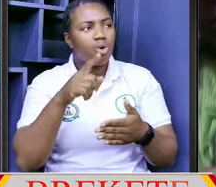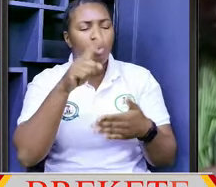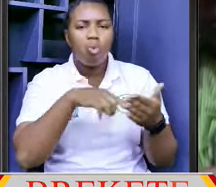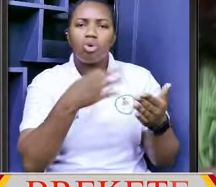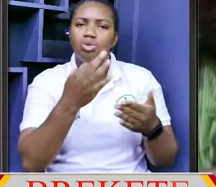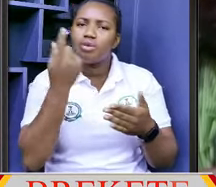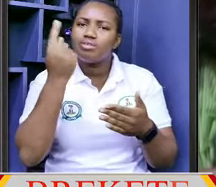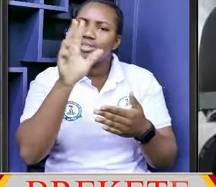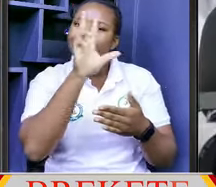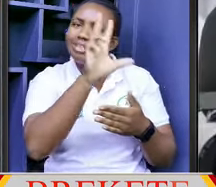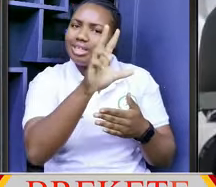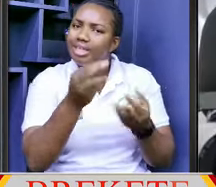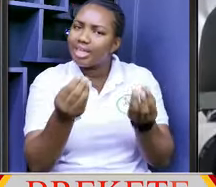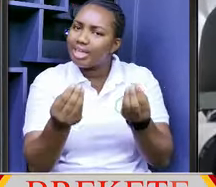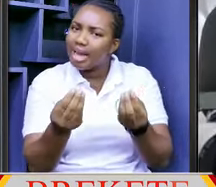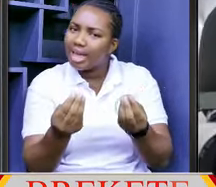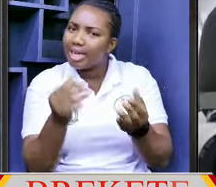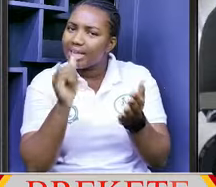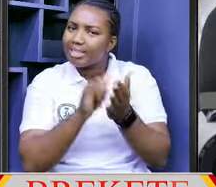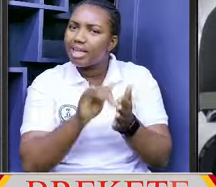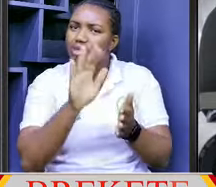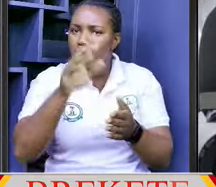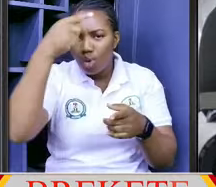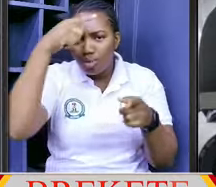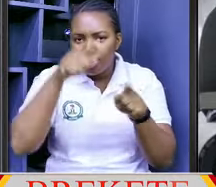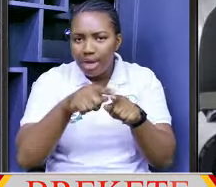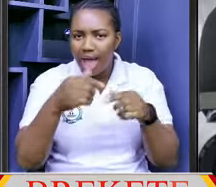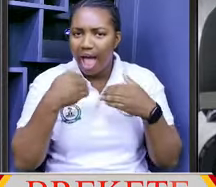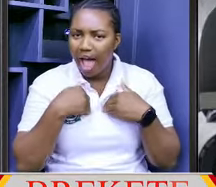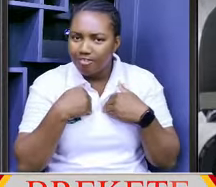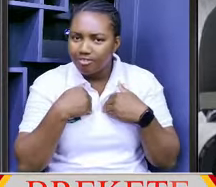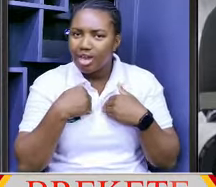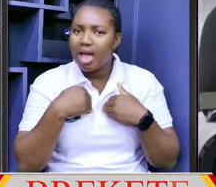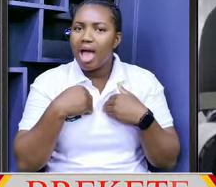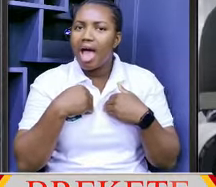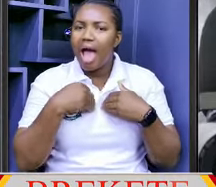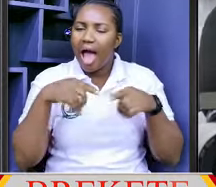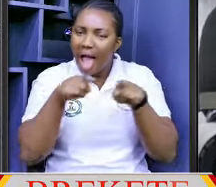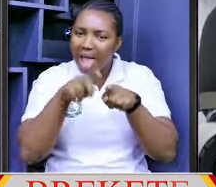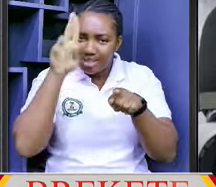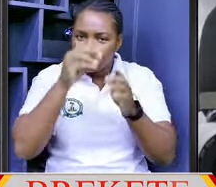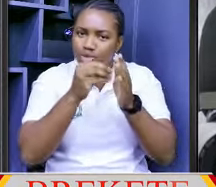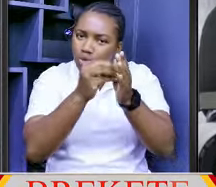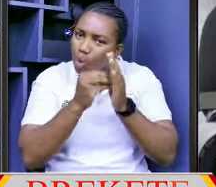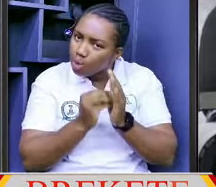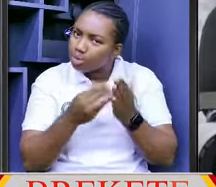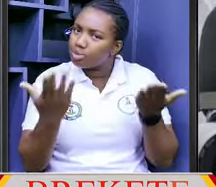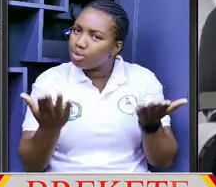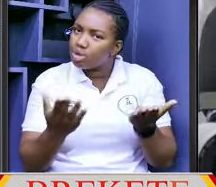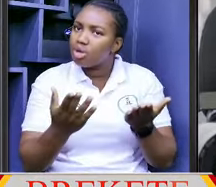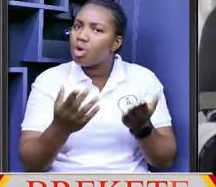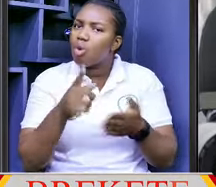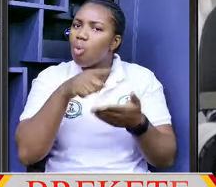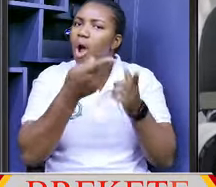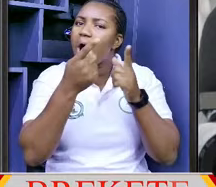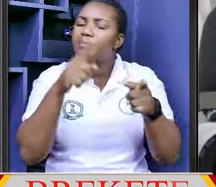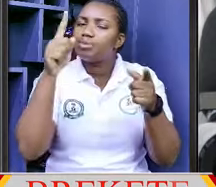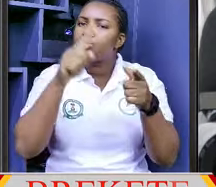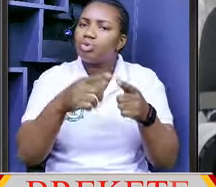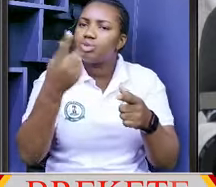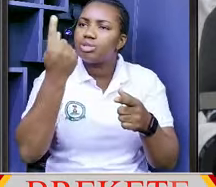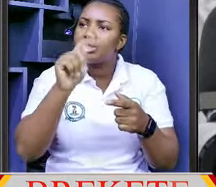the three land where your brother get as his own share, what happened to the three